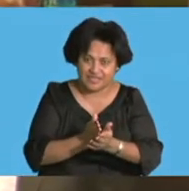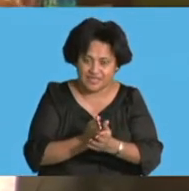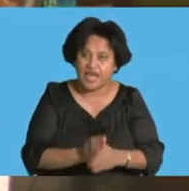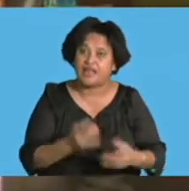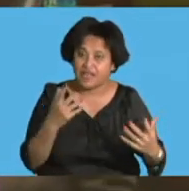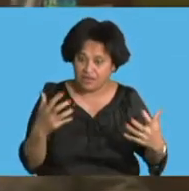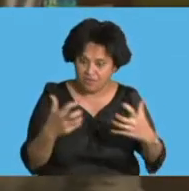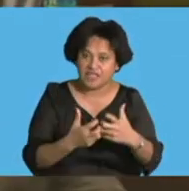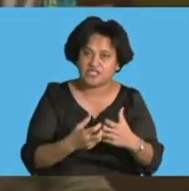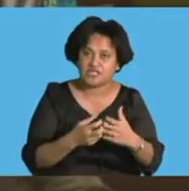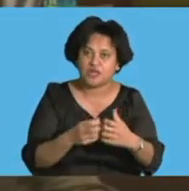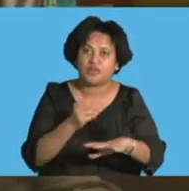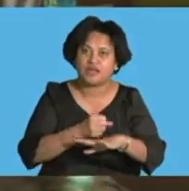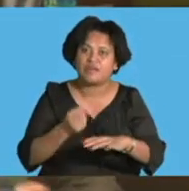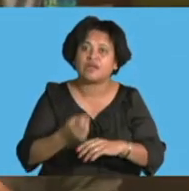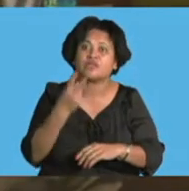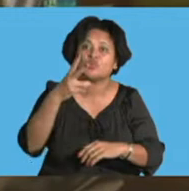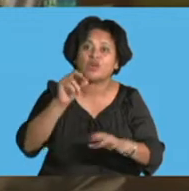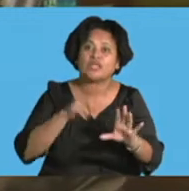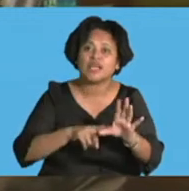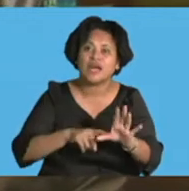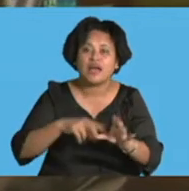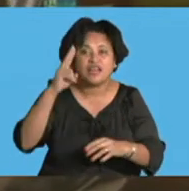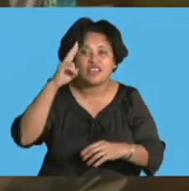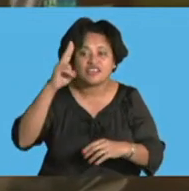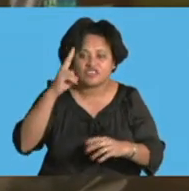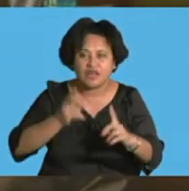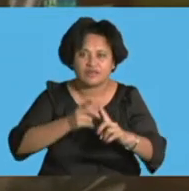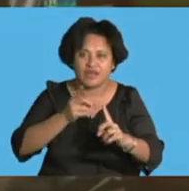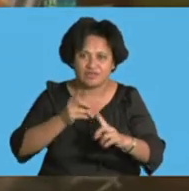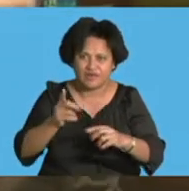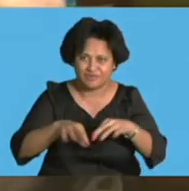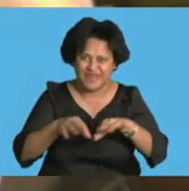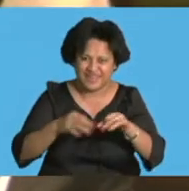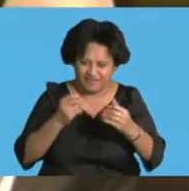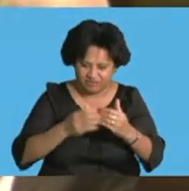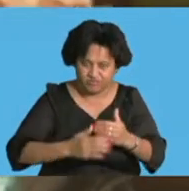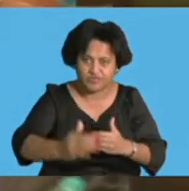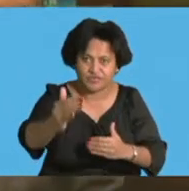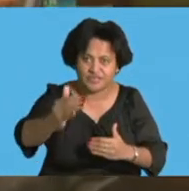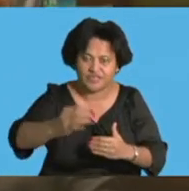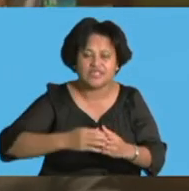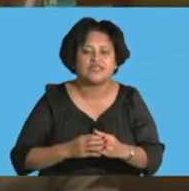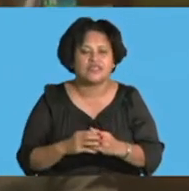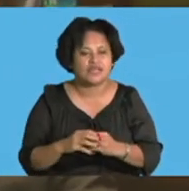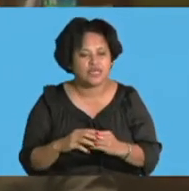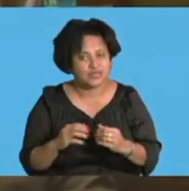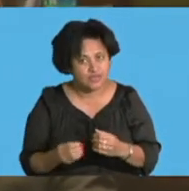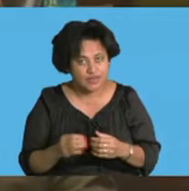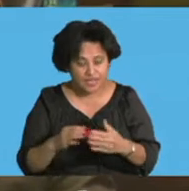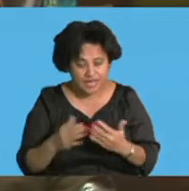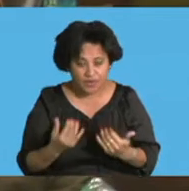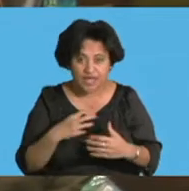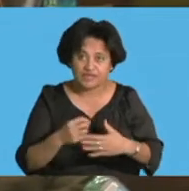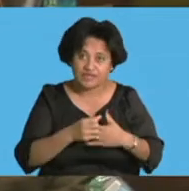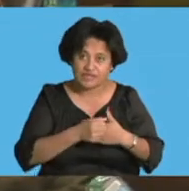Plan. Mr. Speaker, said, even though the above confidence building measures in safety and of maritime activities